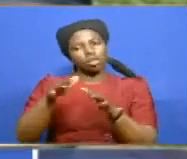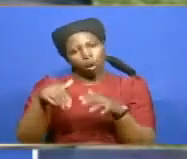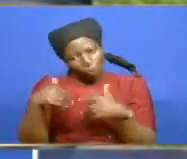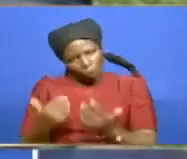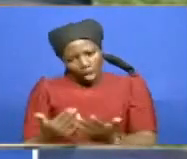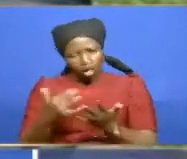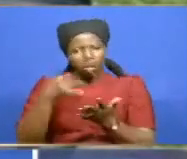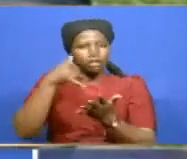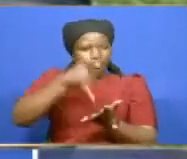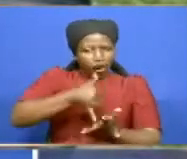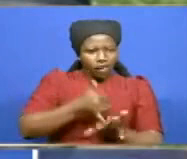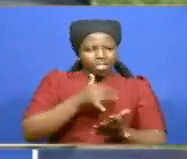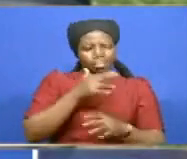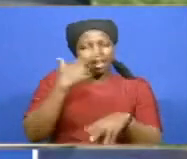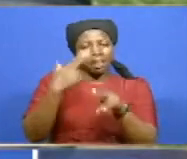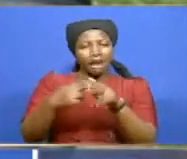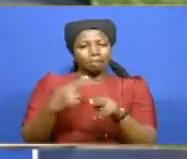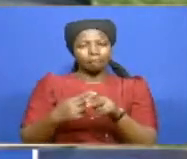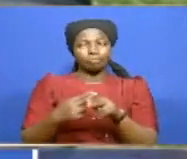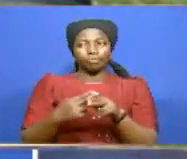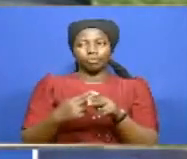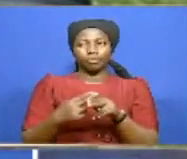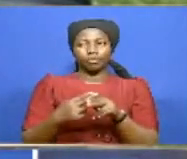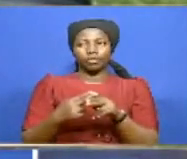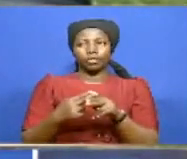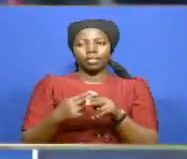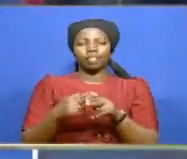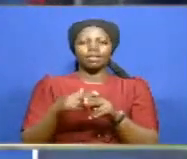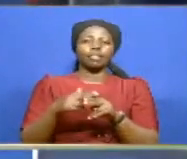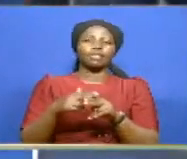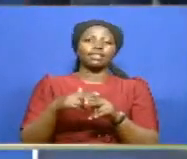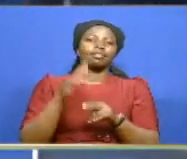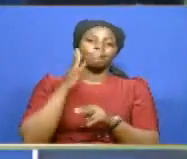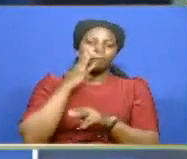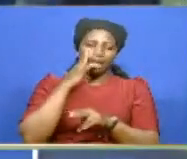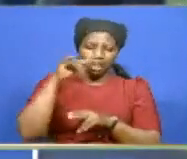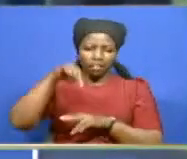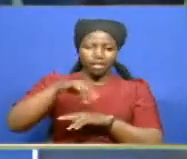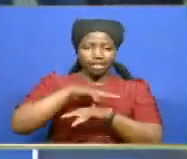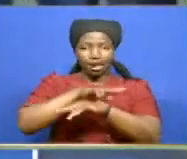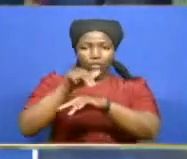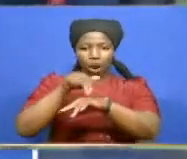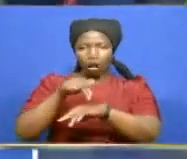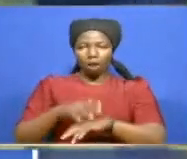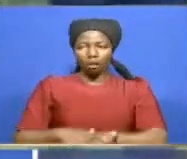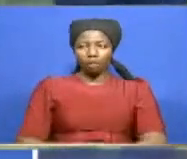the name of the mother of the nation.